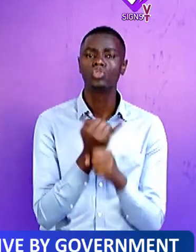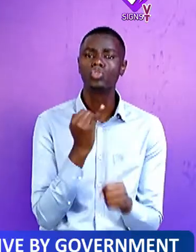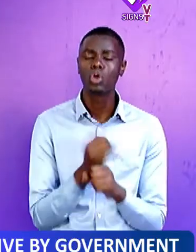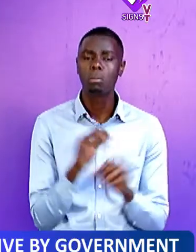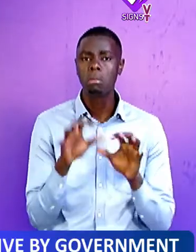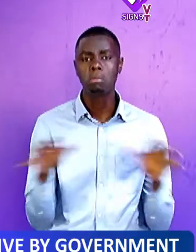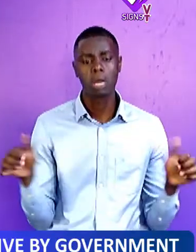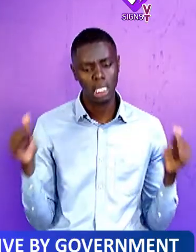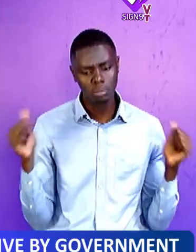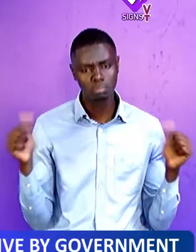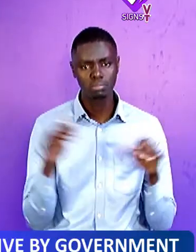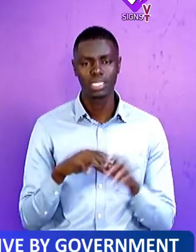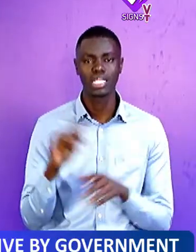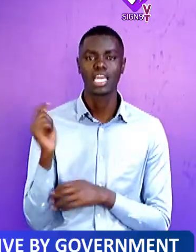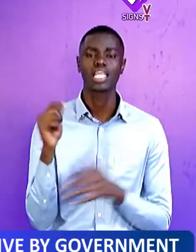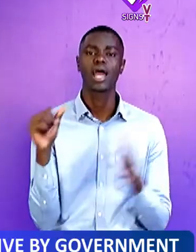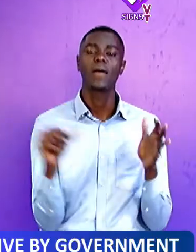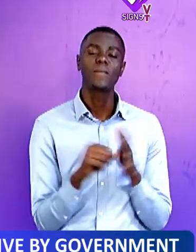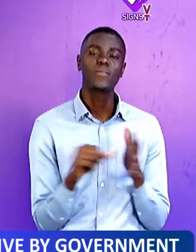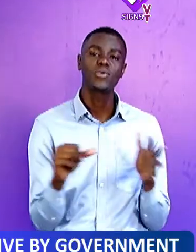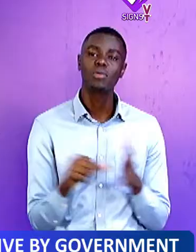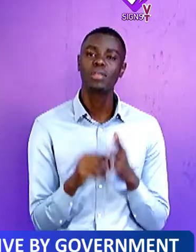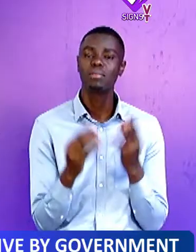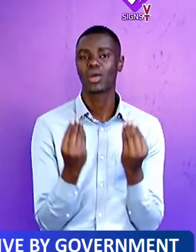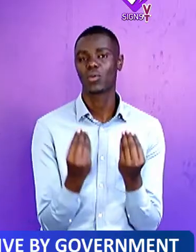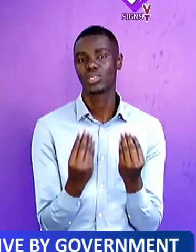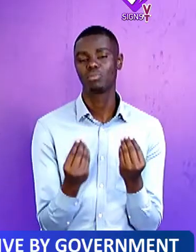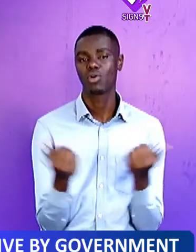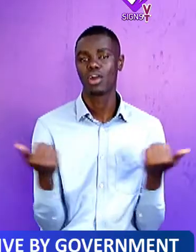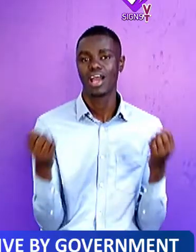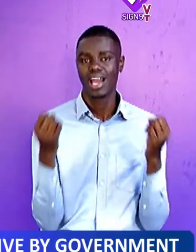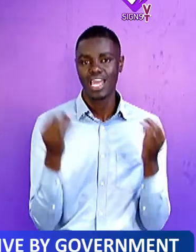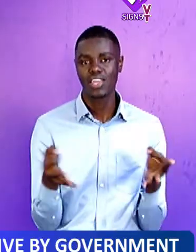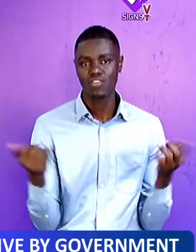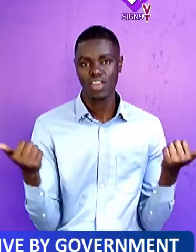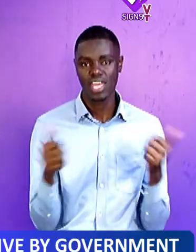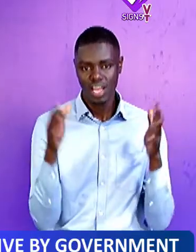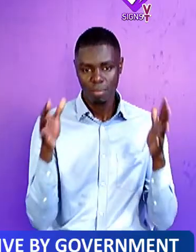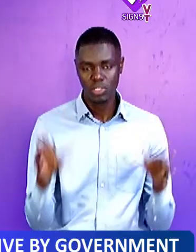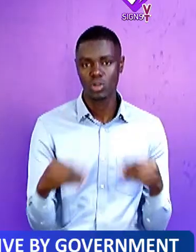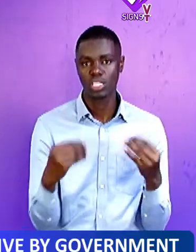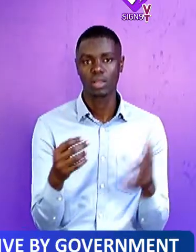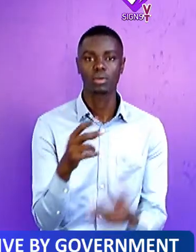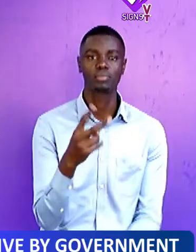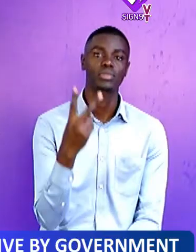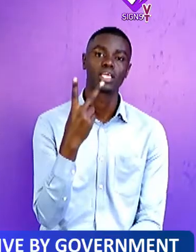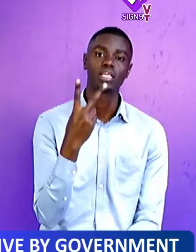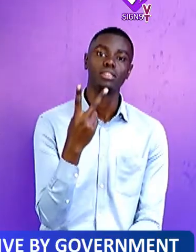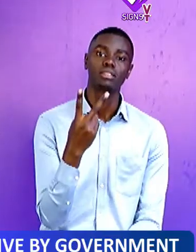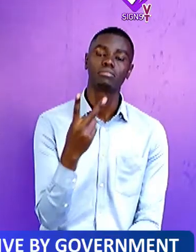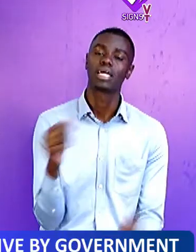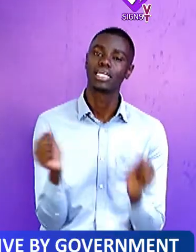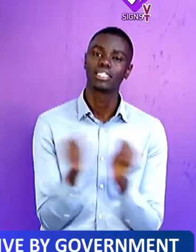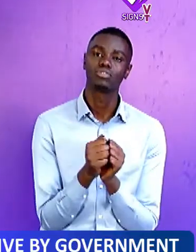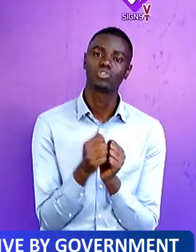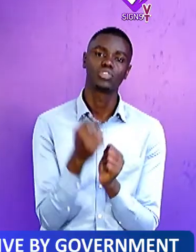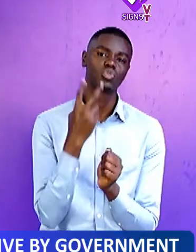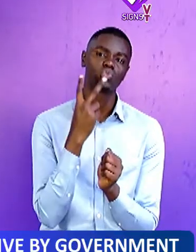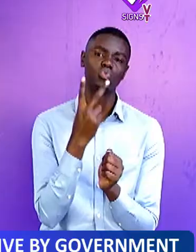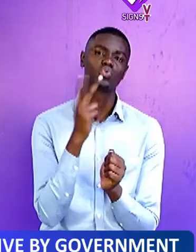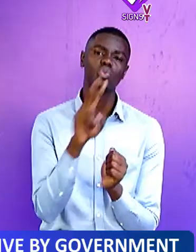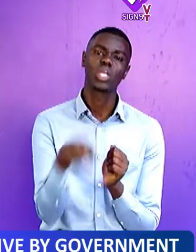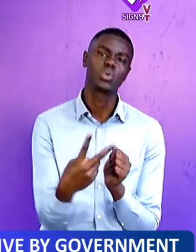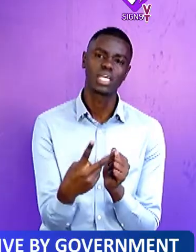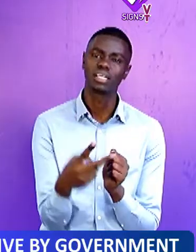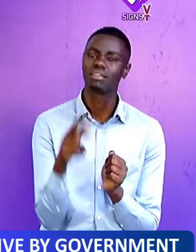Kenya. Problems will be simple because if anybody gives out 200,000, 10,000, 2,000